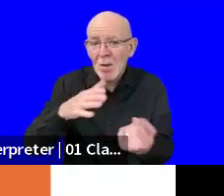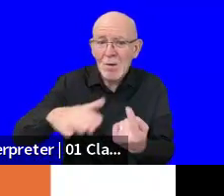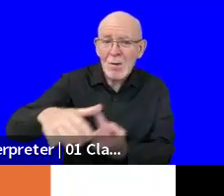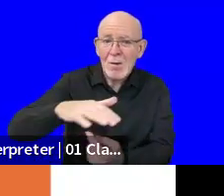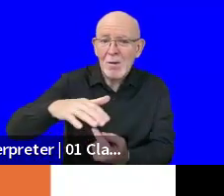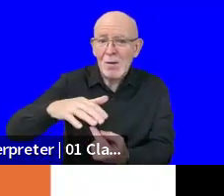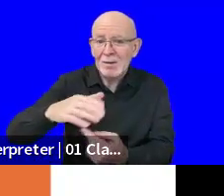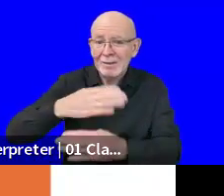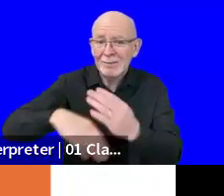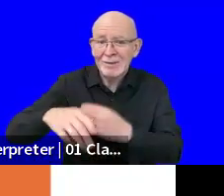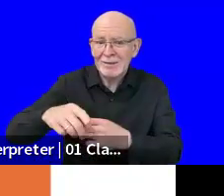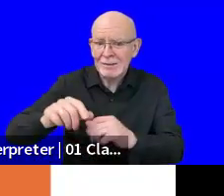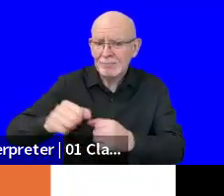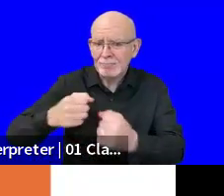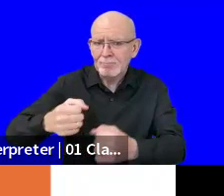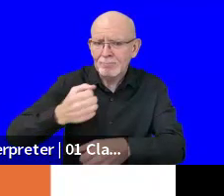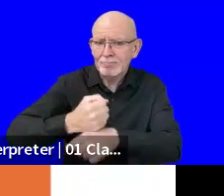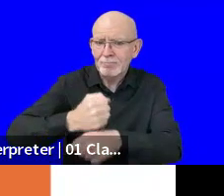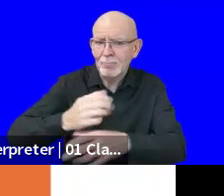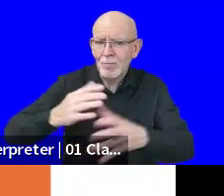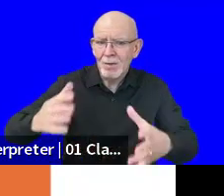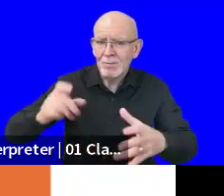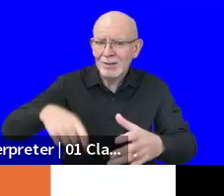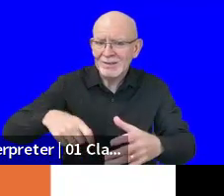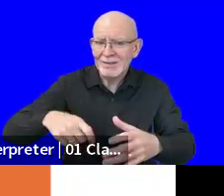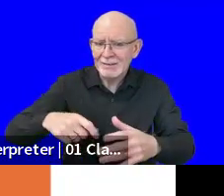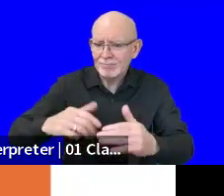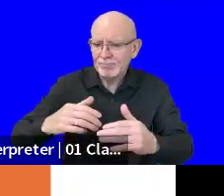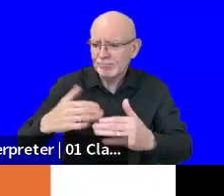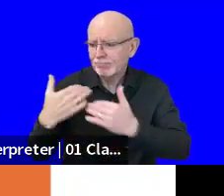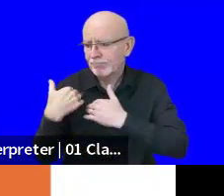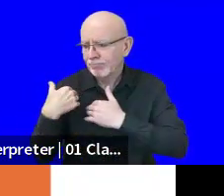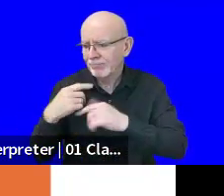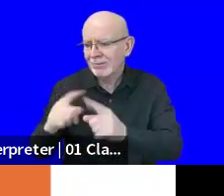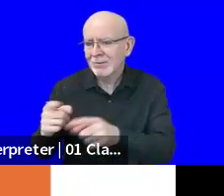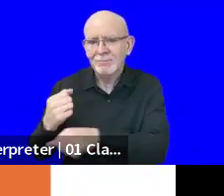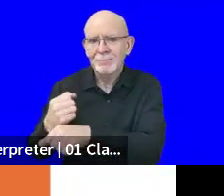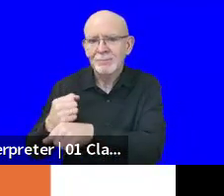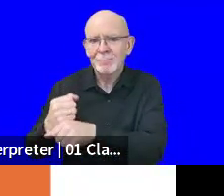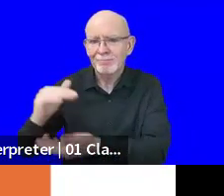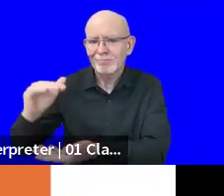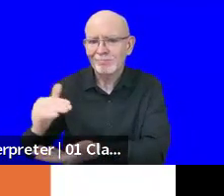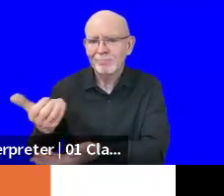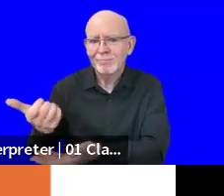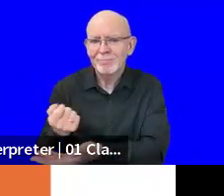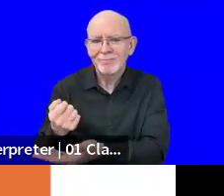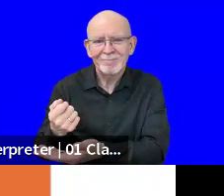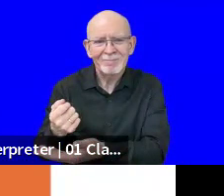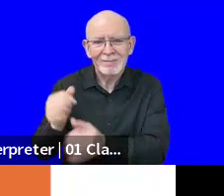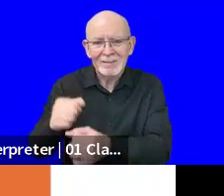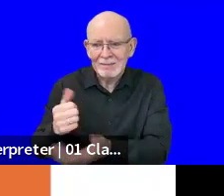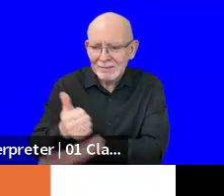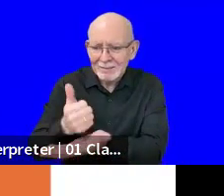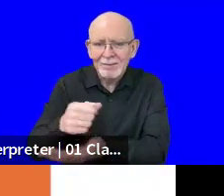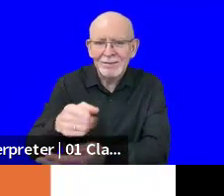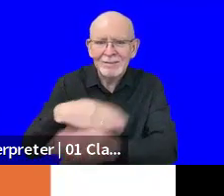support. In this study, where we're talking about the real focus, the main focus is on those direct costs. So